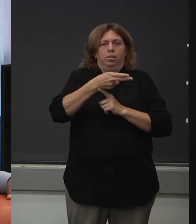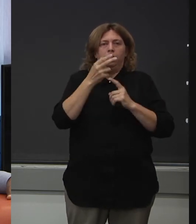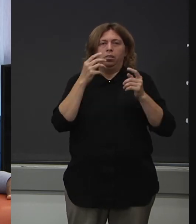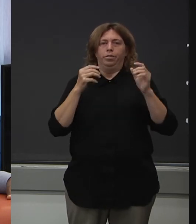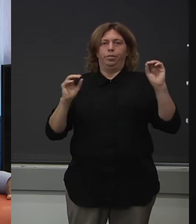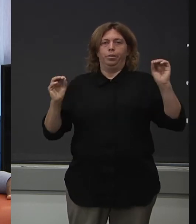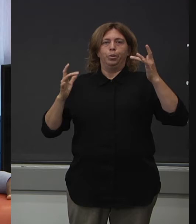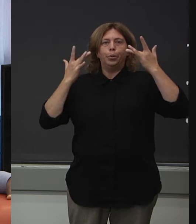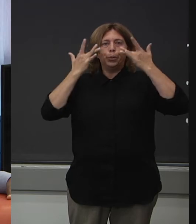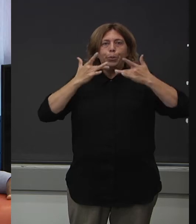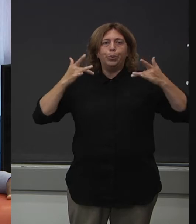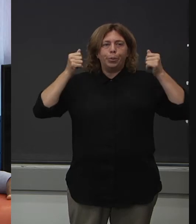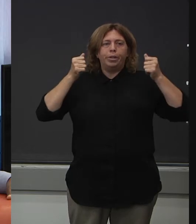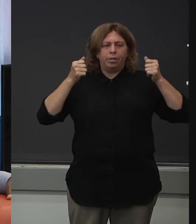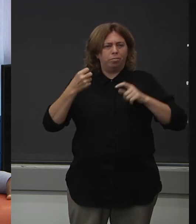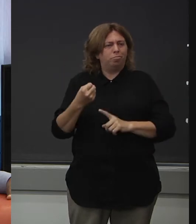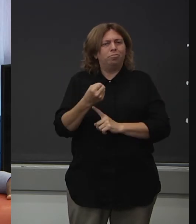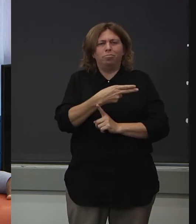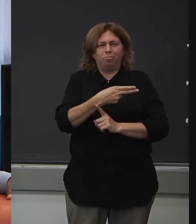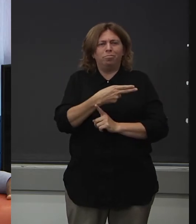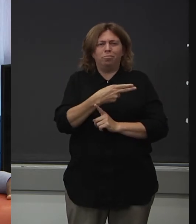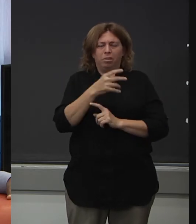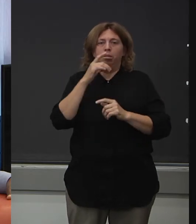spreading droplets.